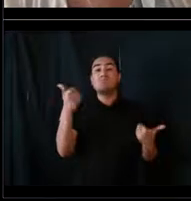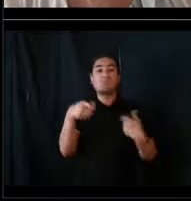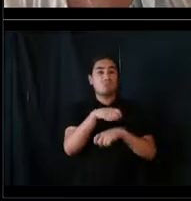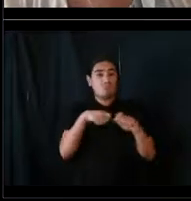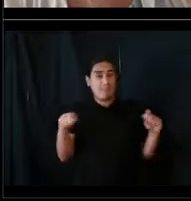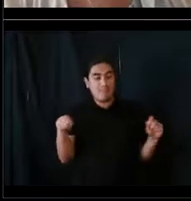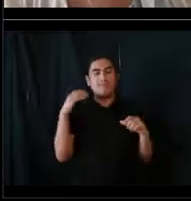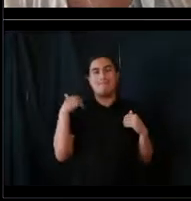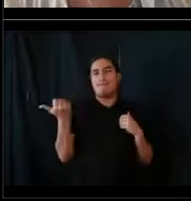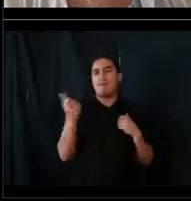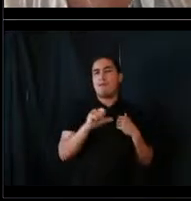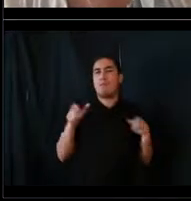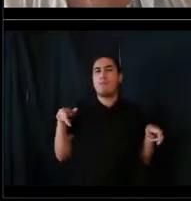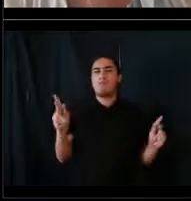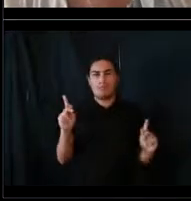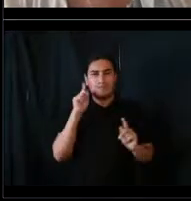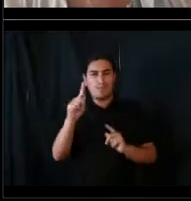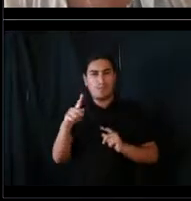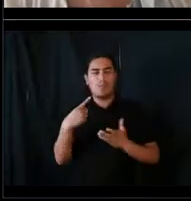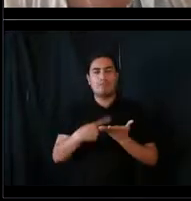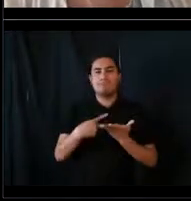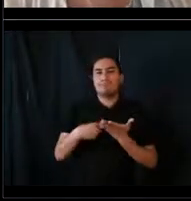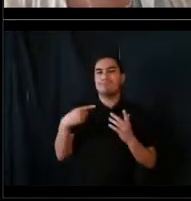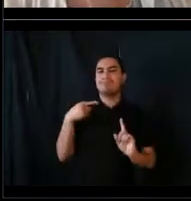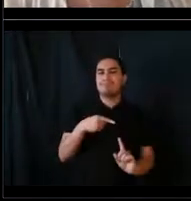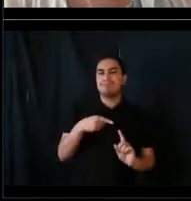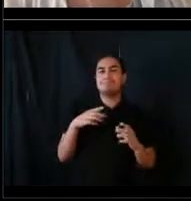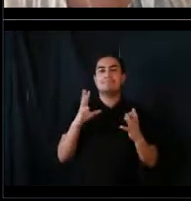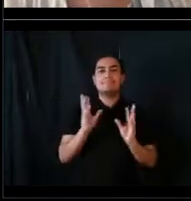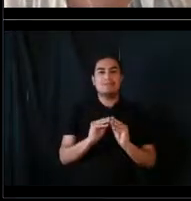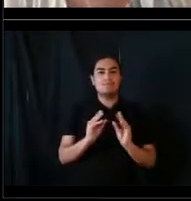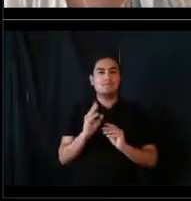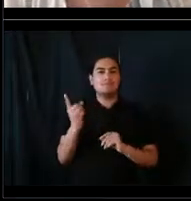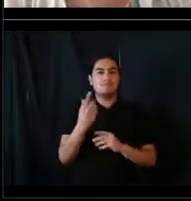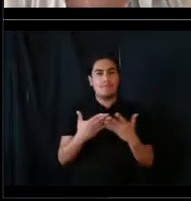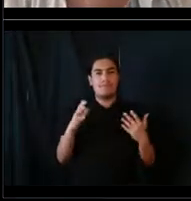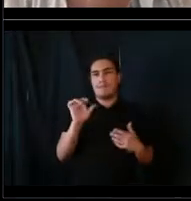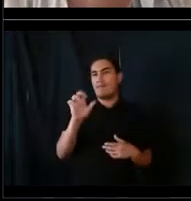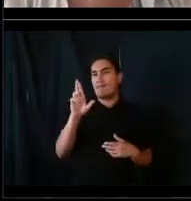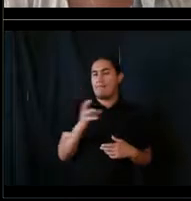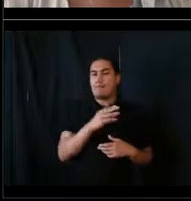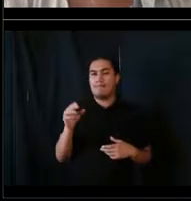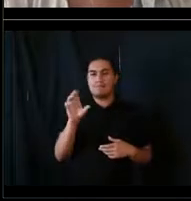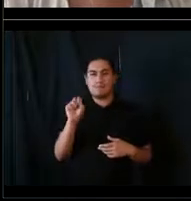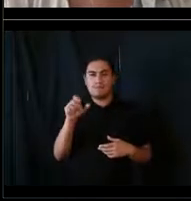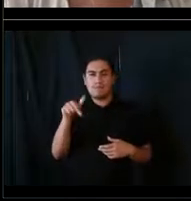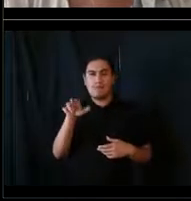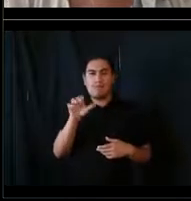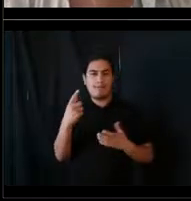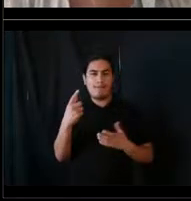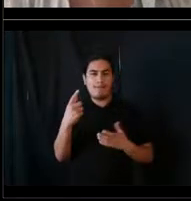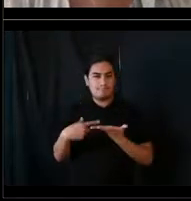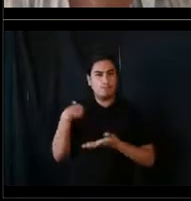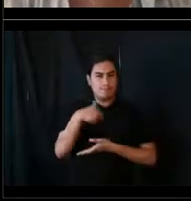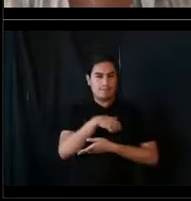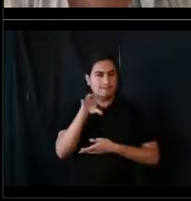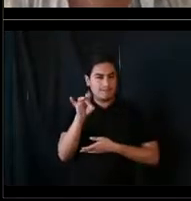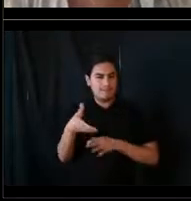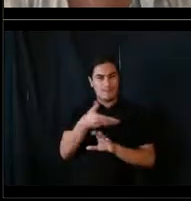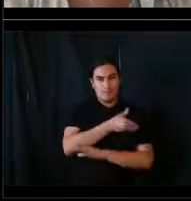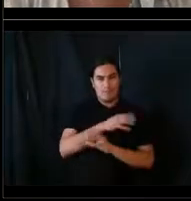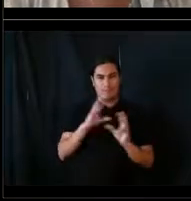other opportunities for debriefing sessions um is something carolyn and sequoia um and us discussed um before